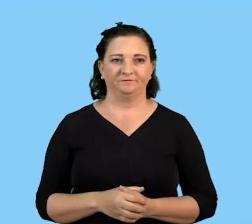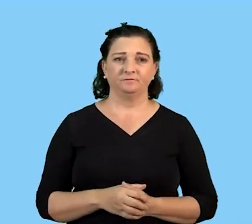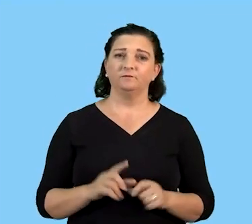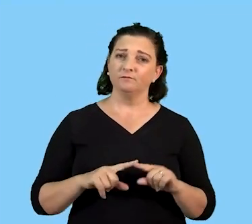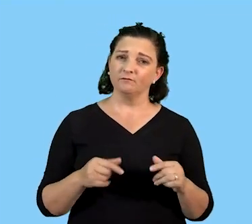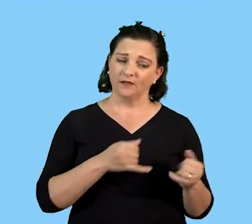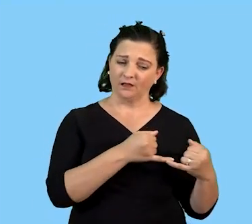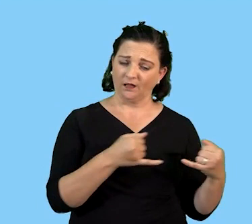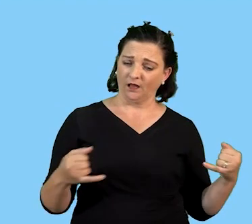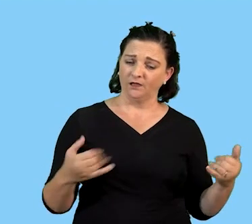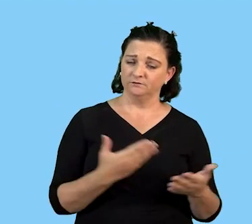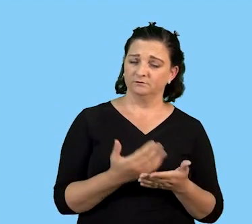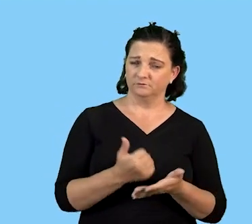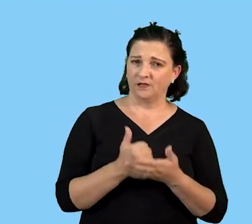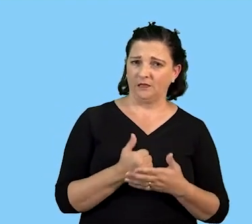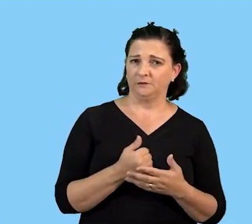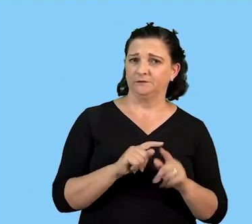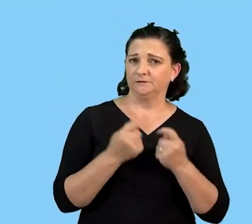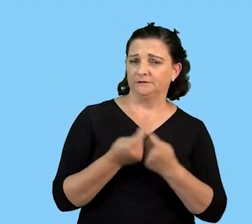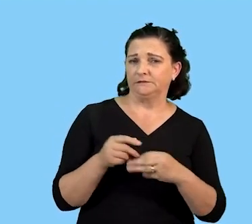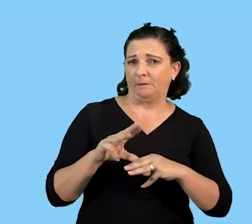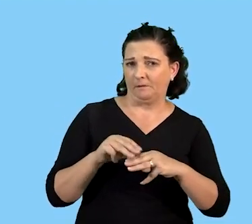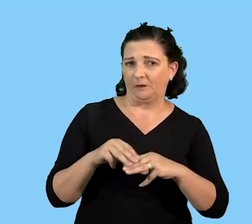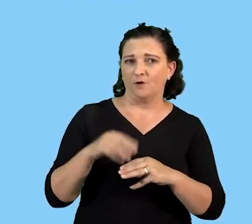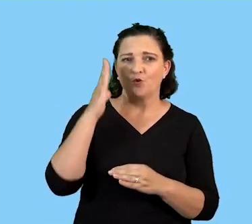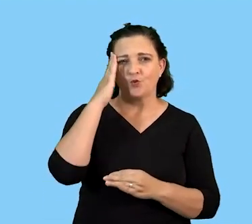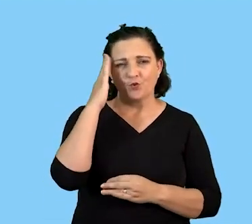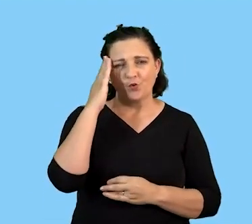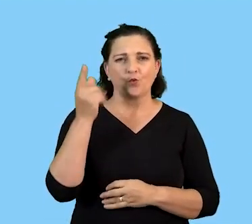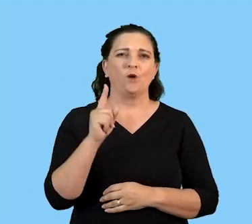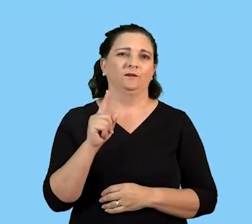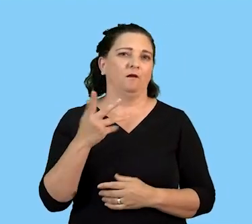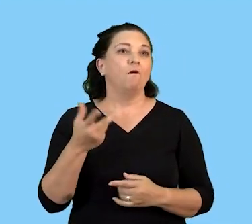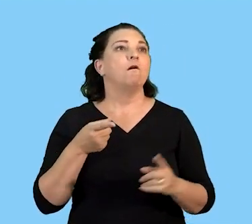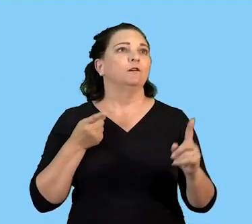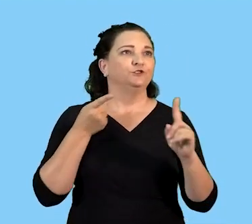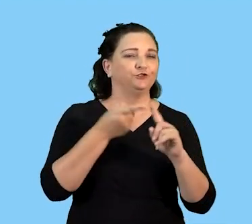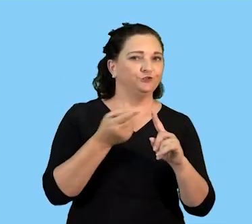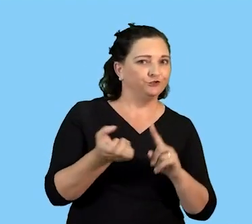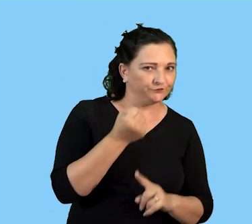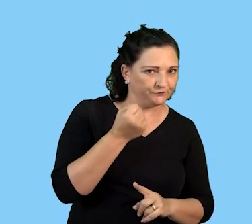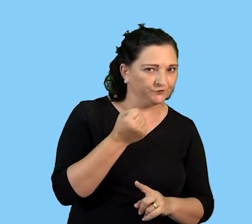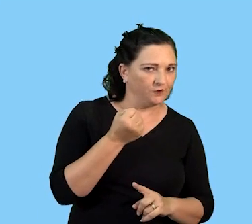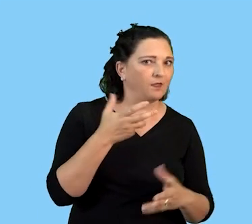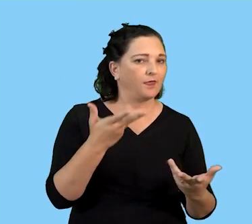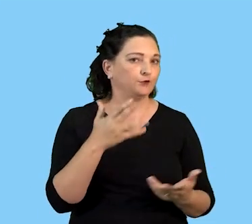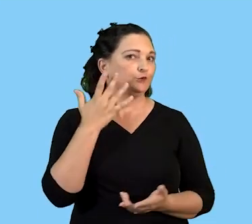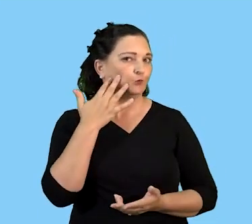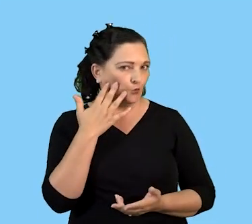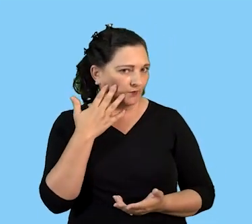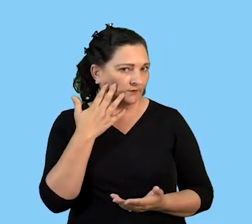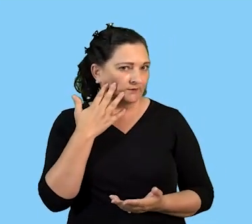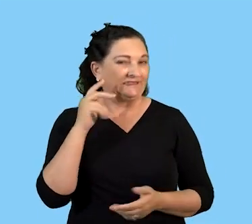team members to know what milestones need to be achieved and by when. So through